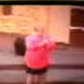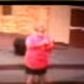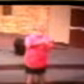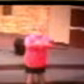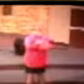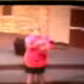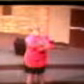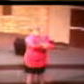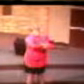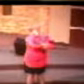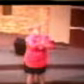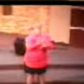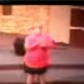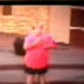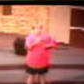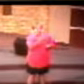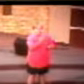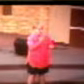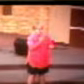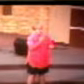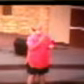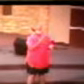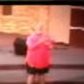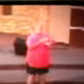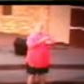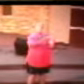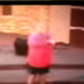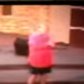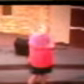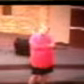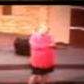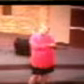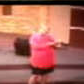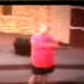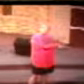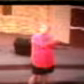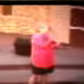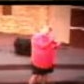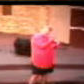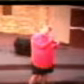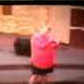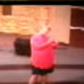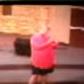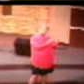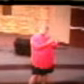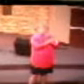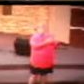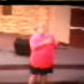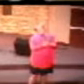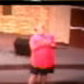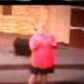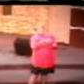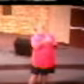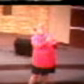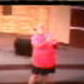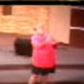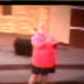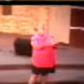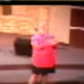from the places that are familiar, from the places you've established that are